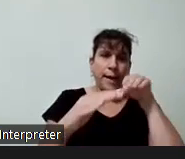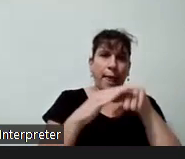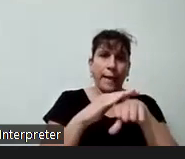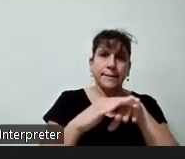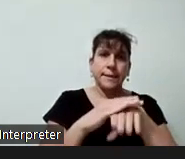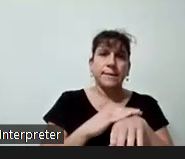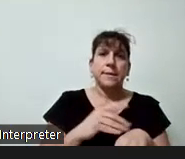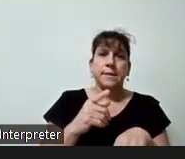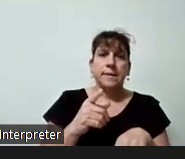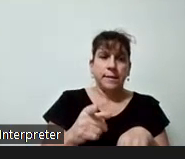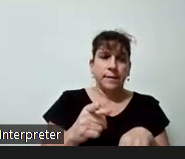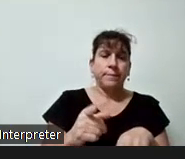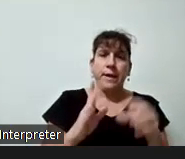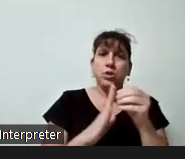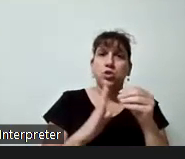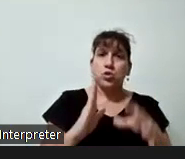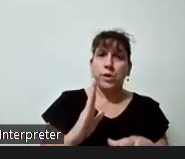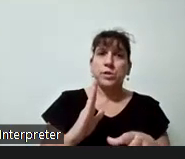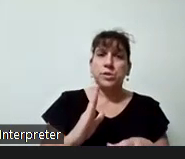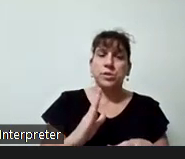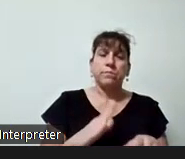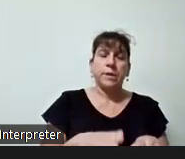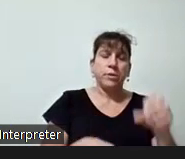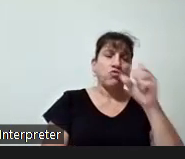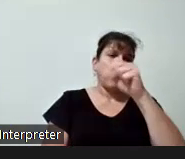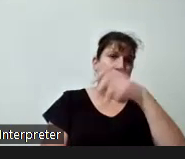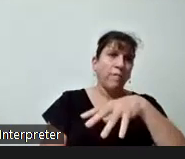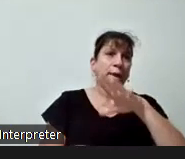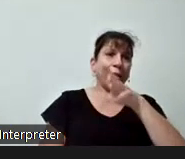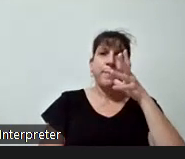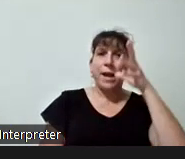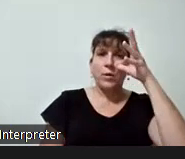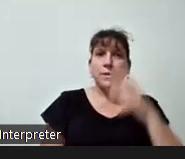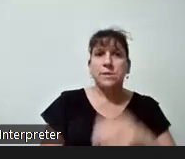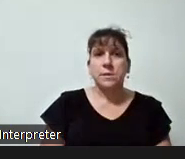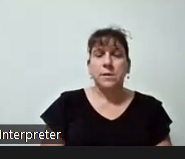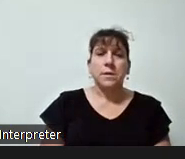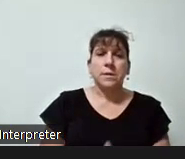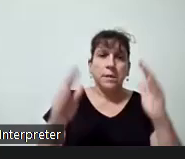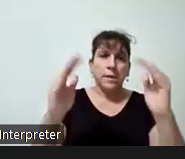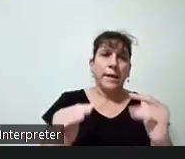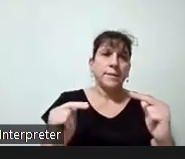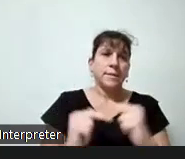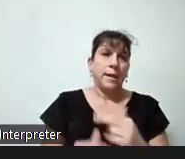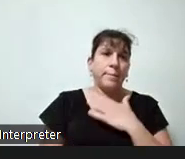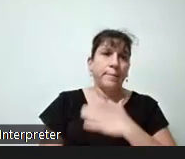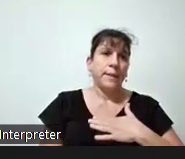by students who are being dropped off by their parents. Next slide, please.